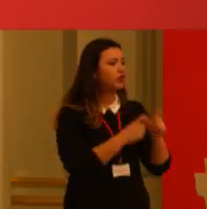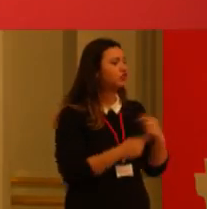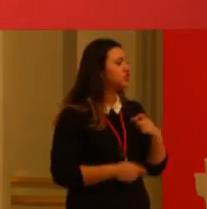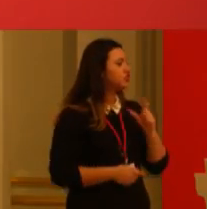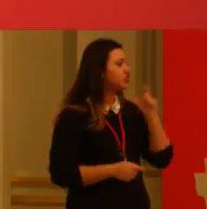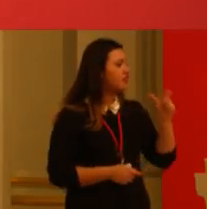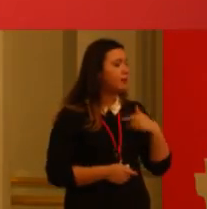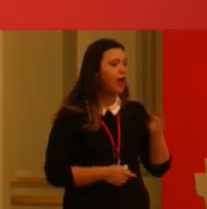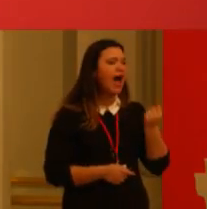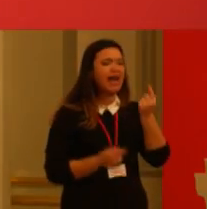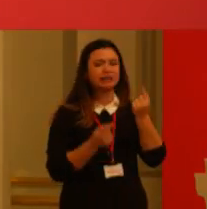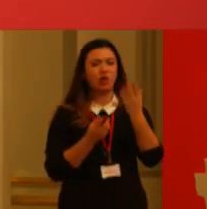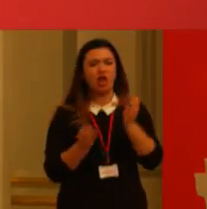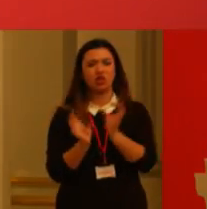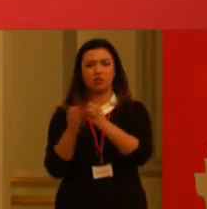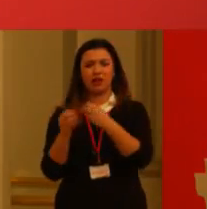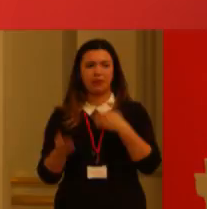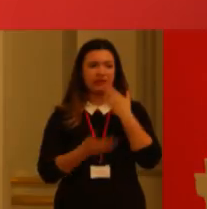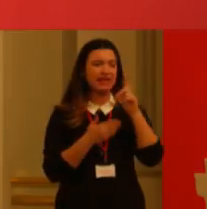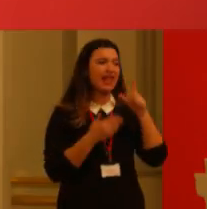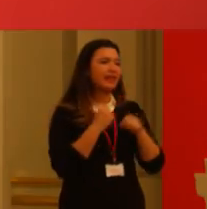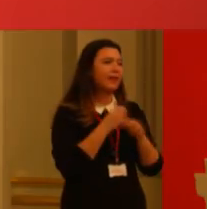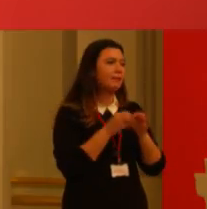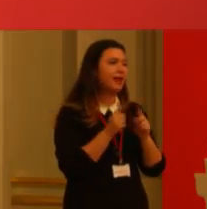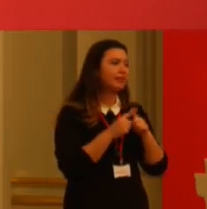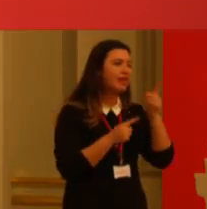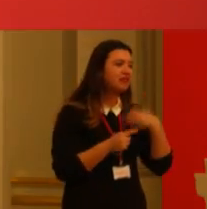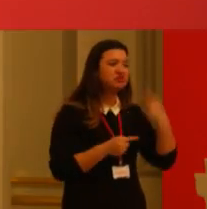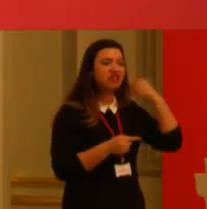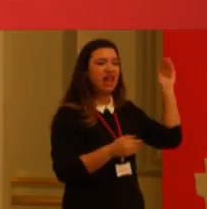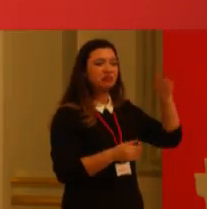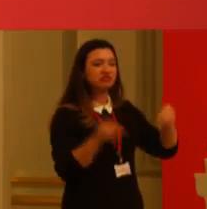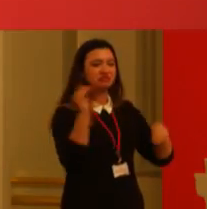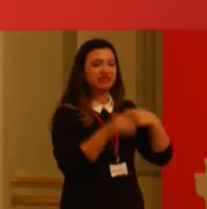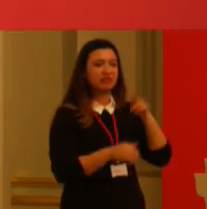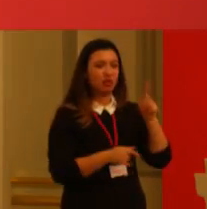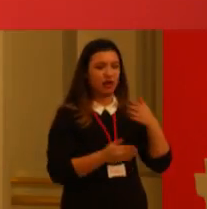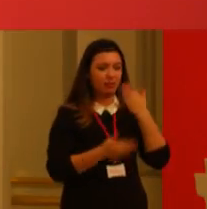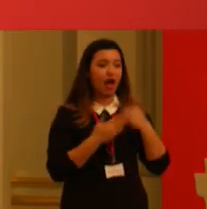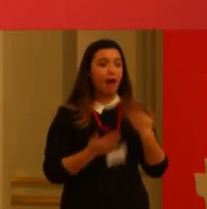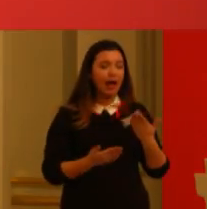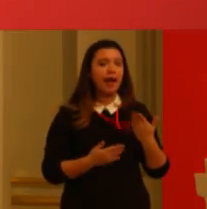As I answer your question, I would like to mention the minority groups,